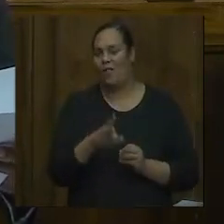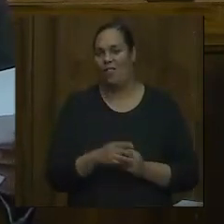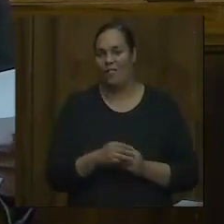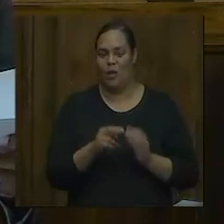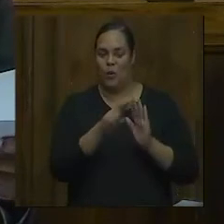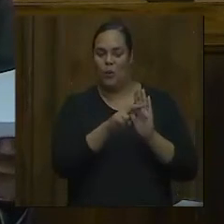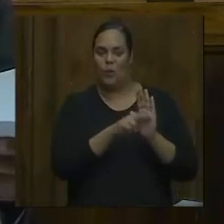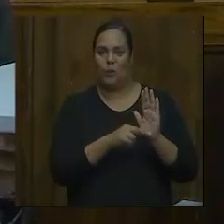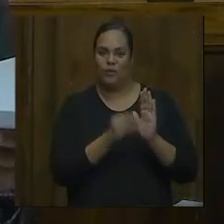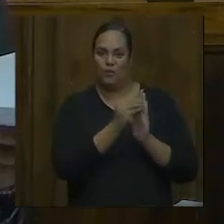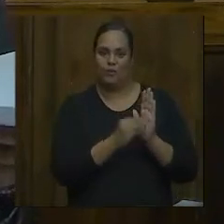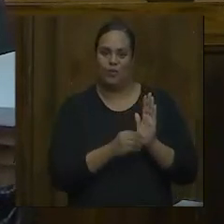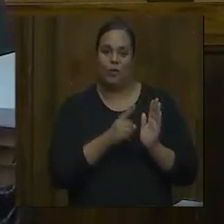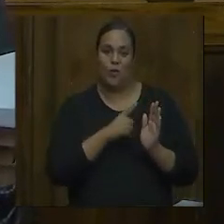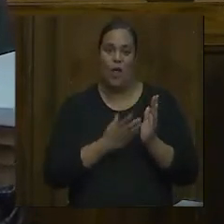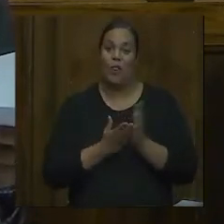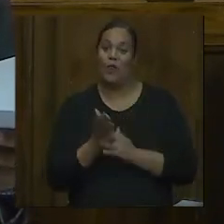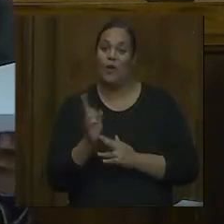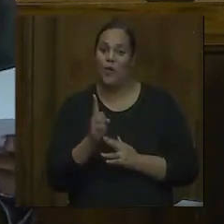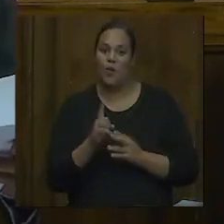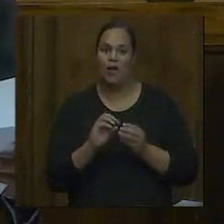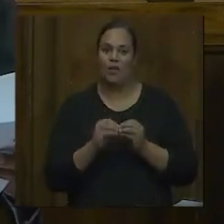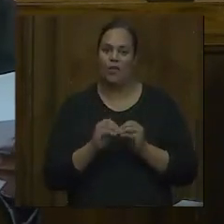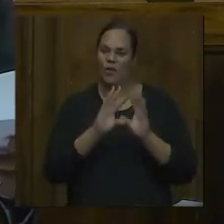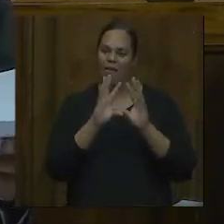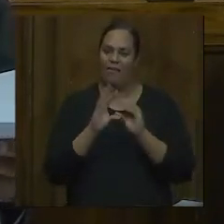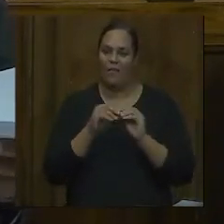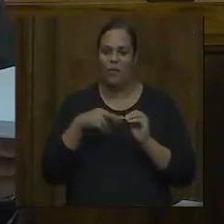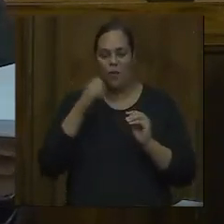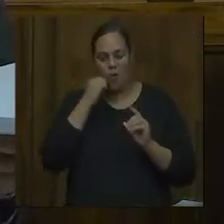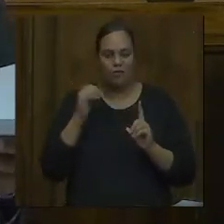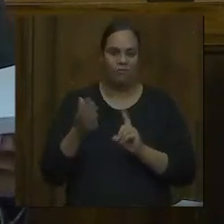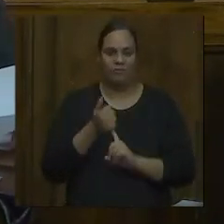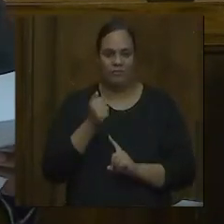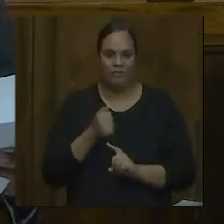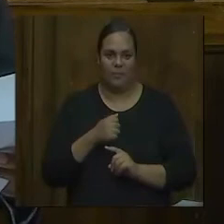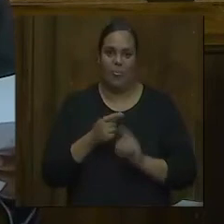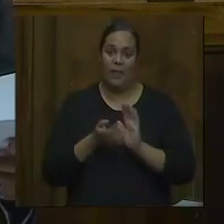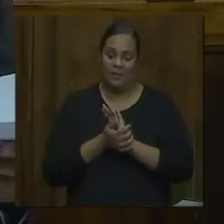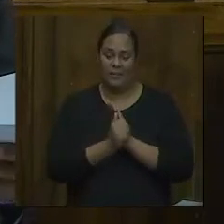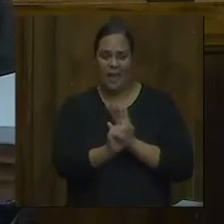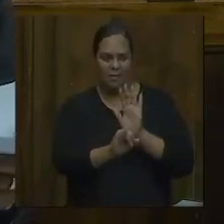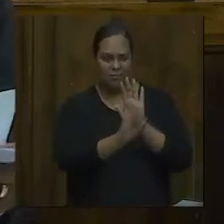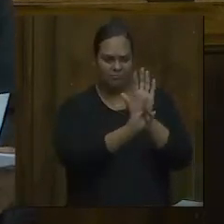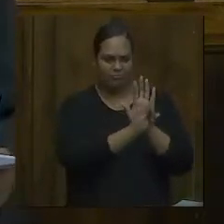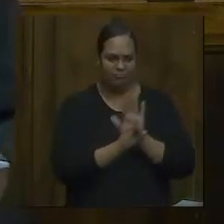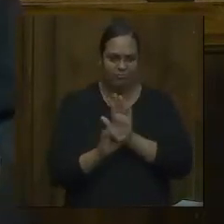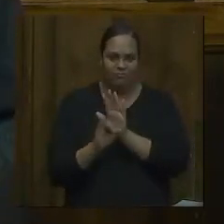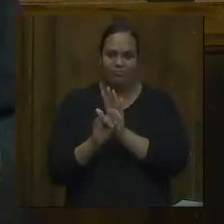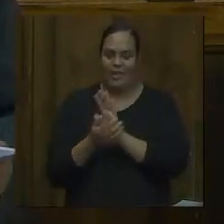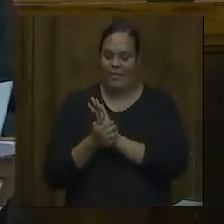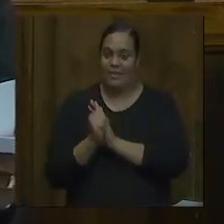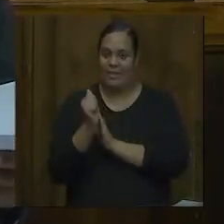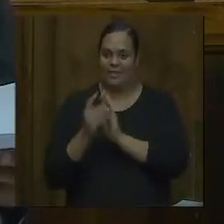conditions for this through access and mass participation, talent identification, and